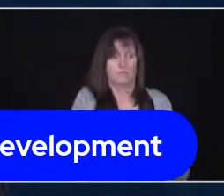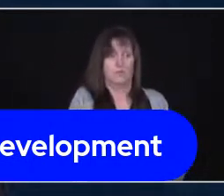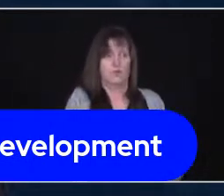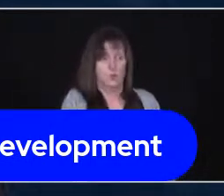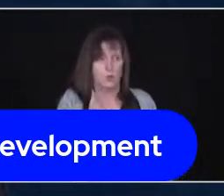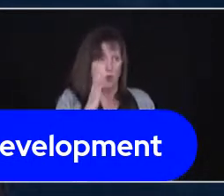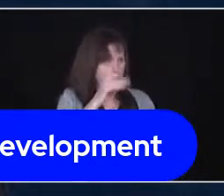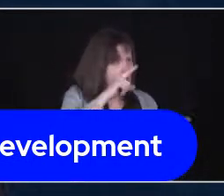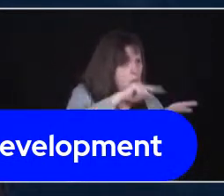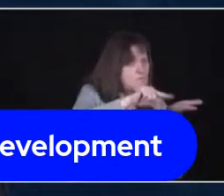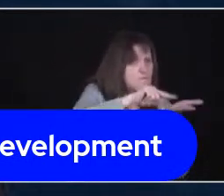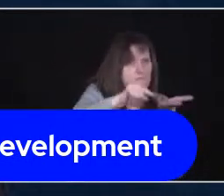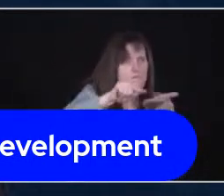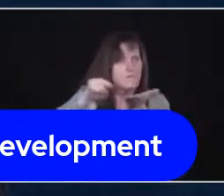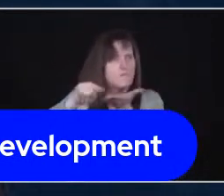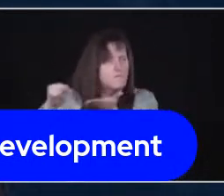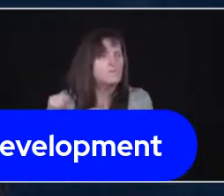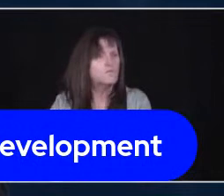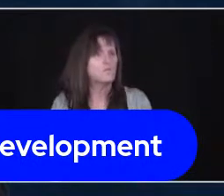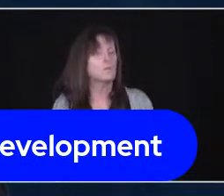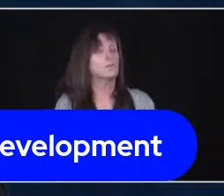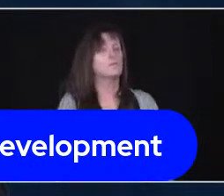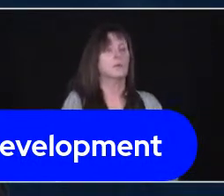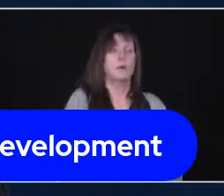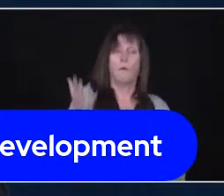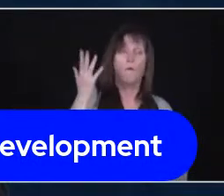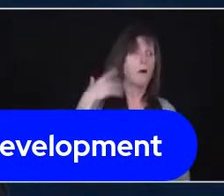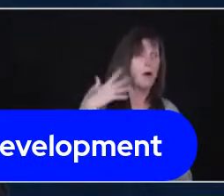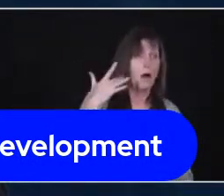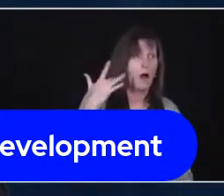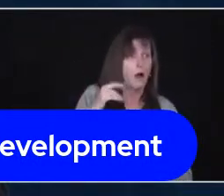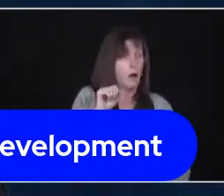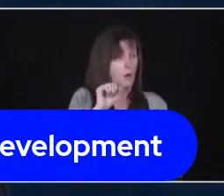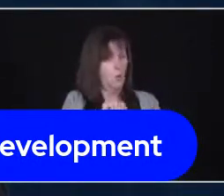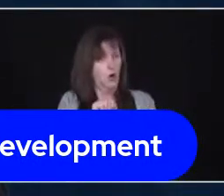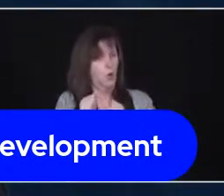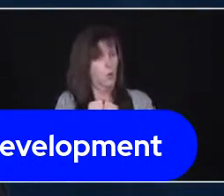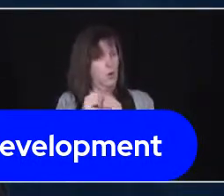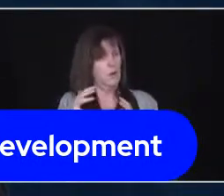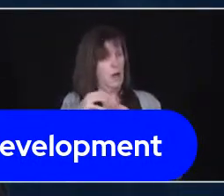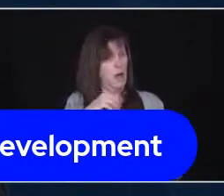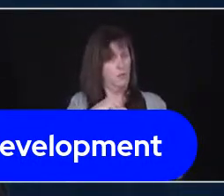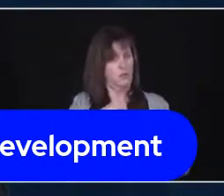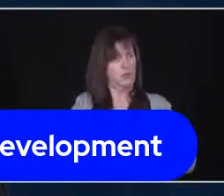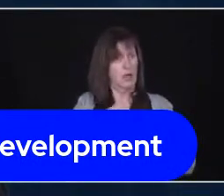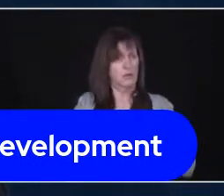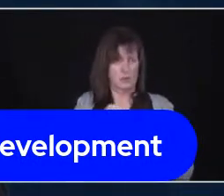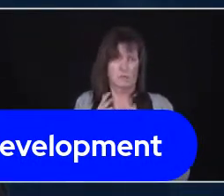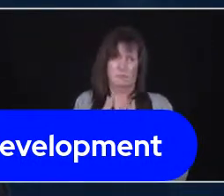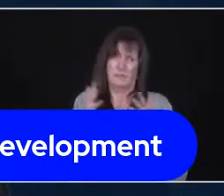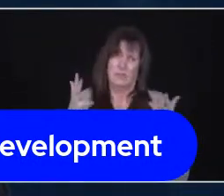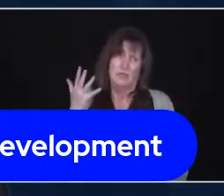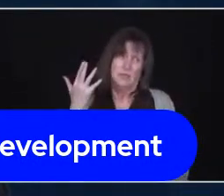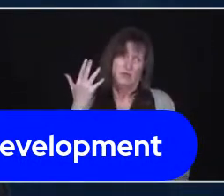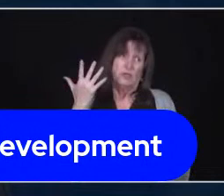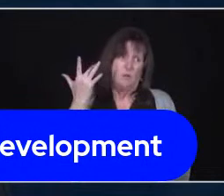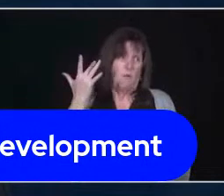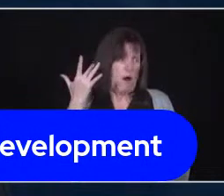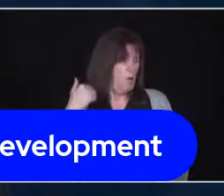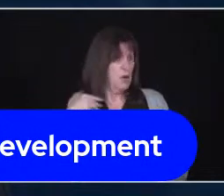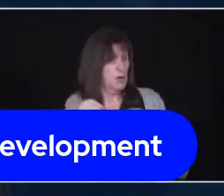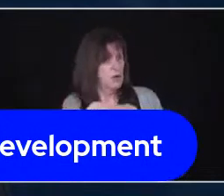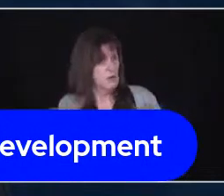major contributor to the spread of this deadly virus. For that reason, we have repeatedly asked people who can work from